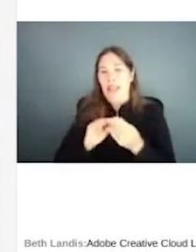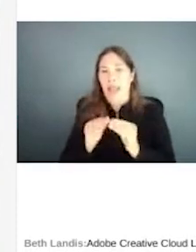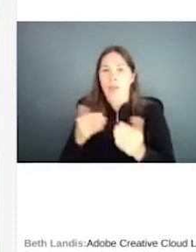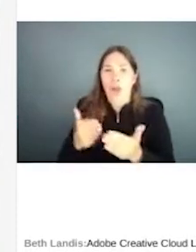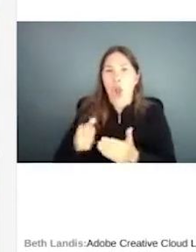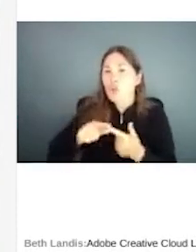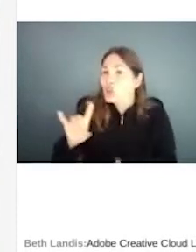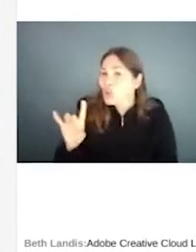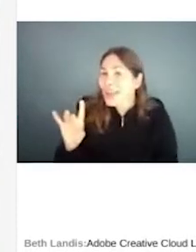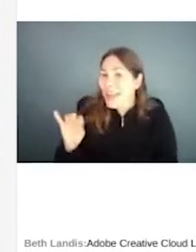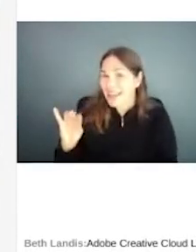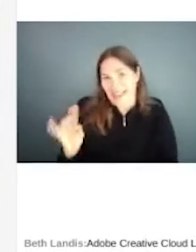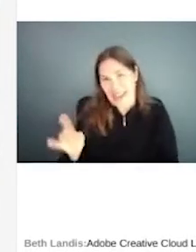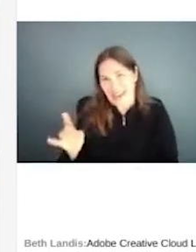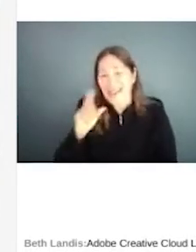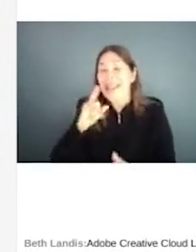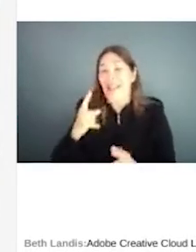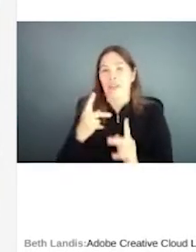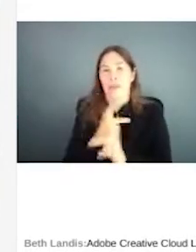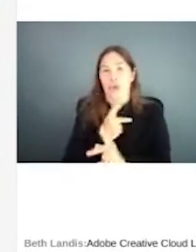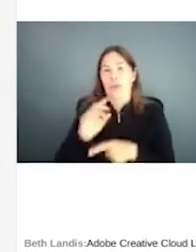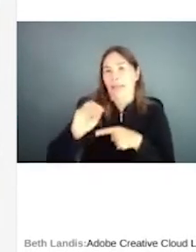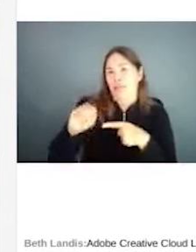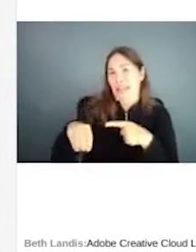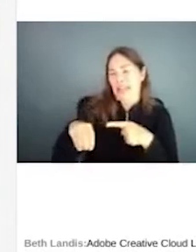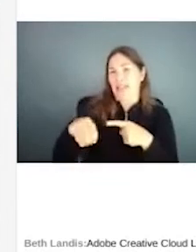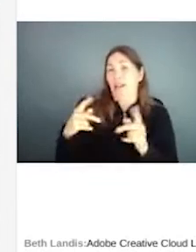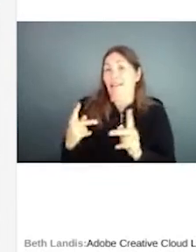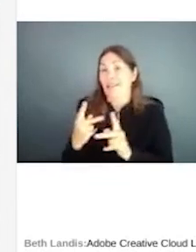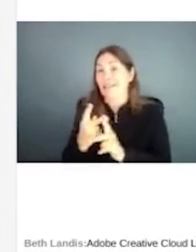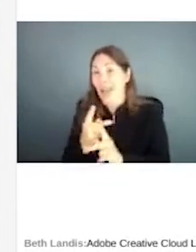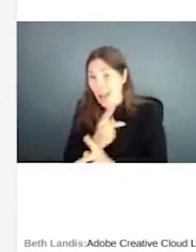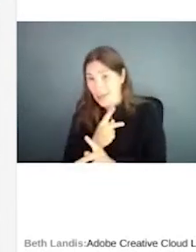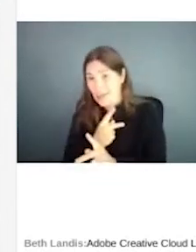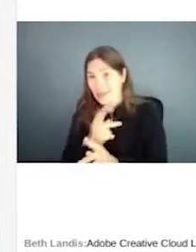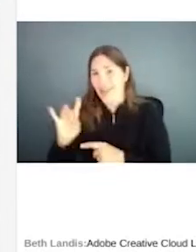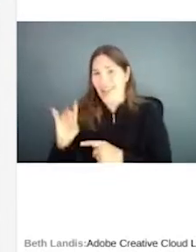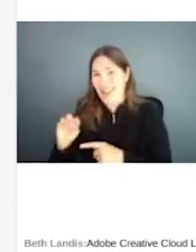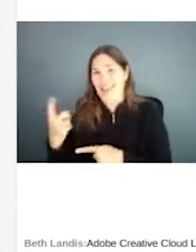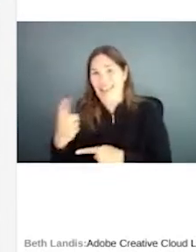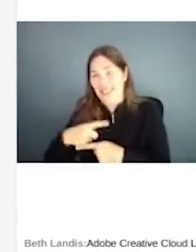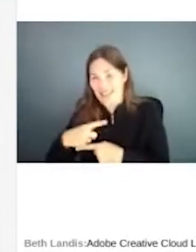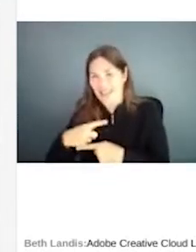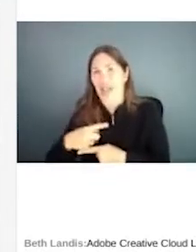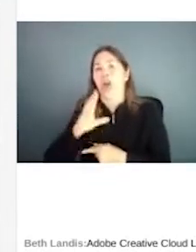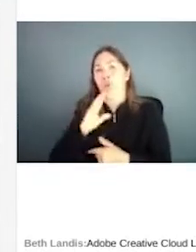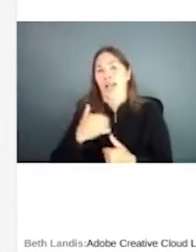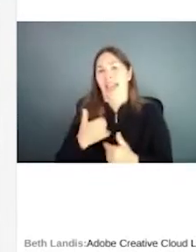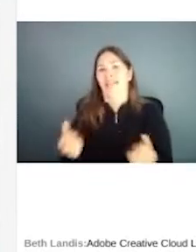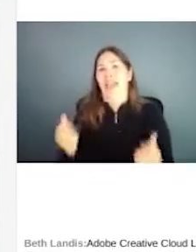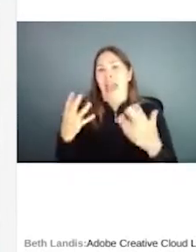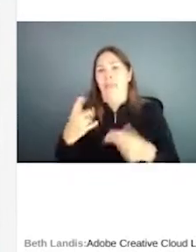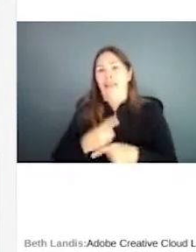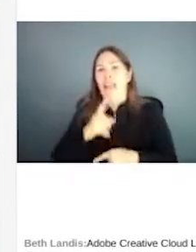to 80. And then if you multiply the percentage times 80 days, you'll wind up with how many days you